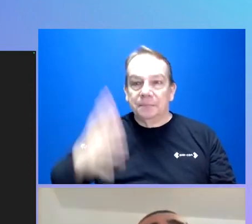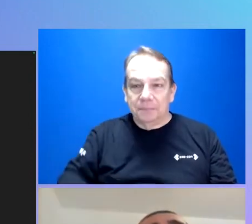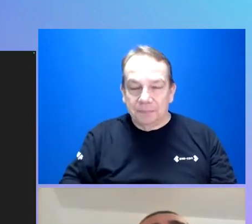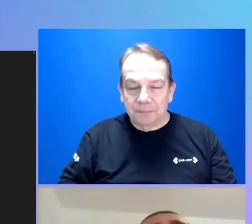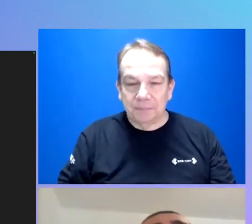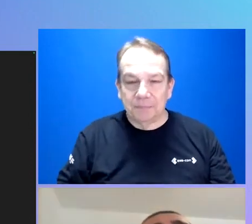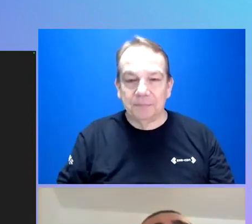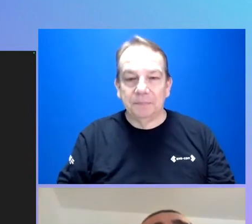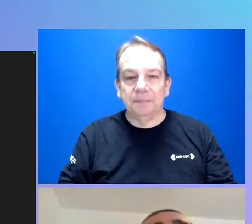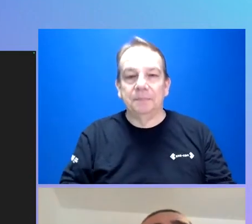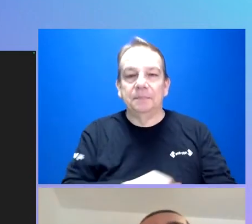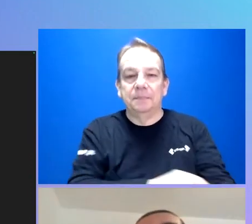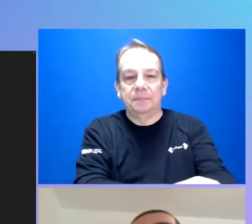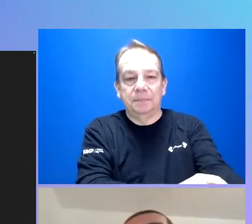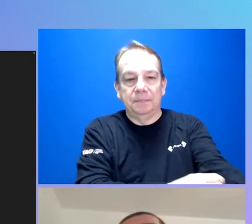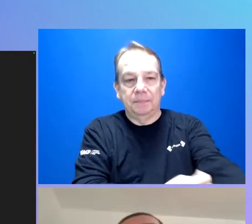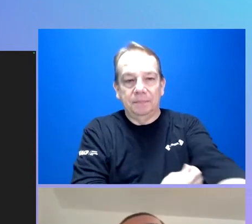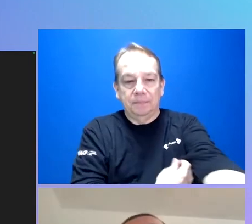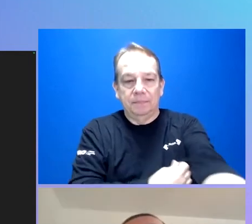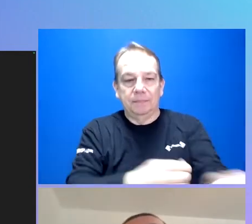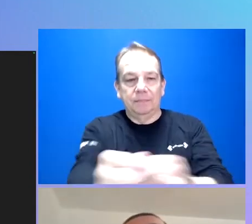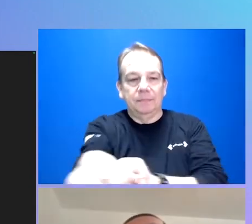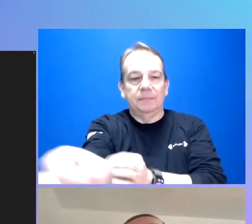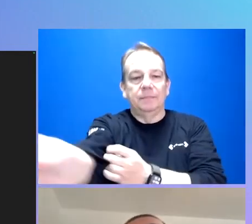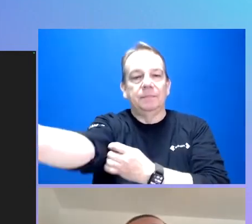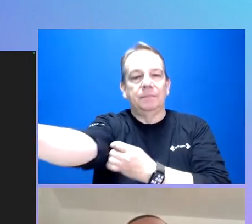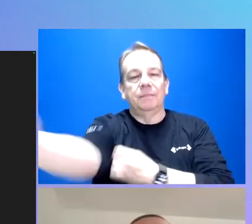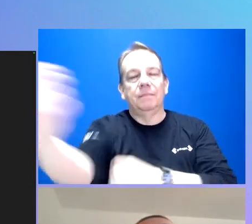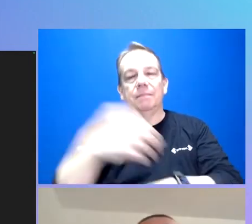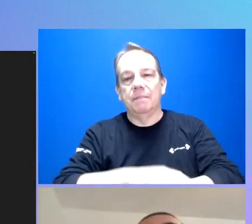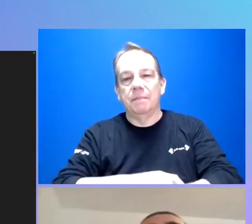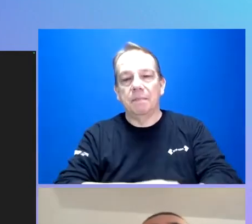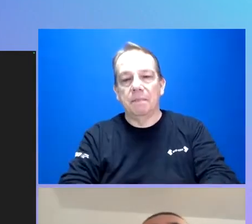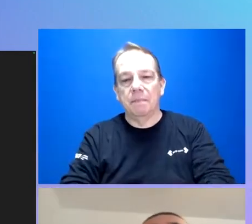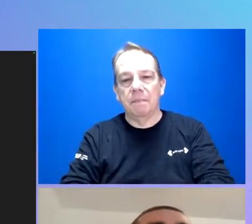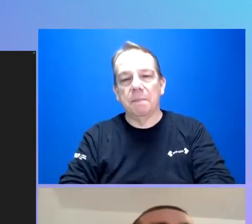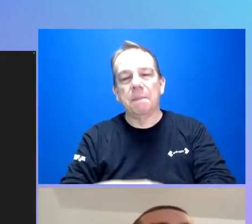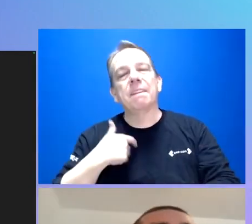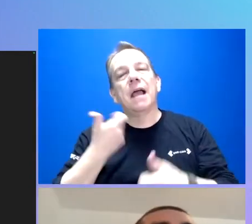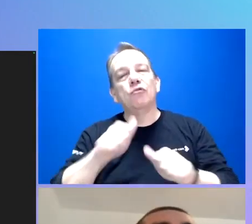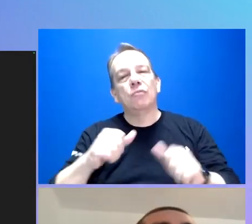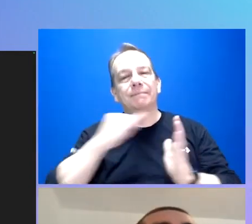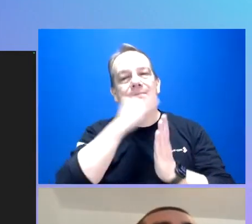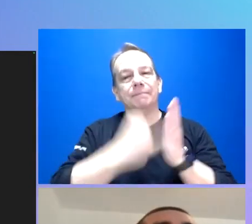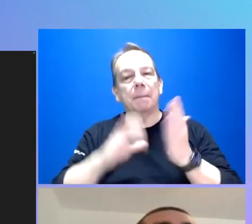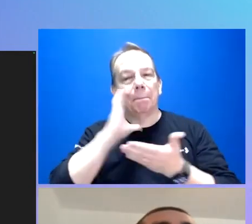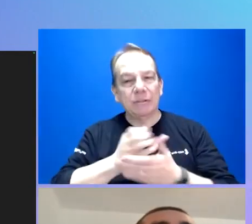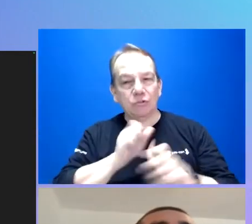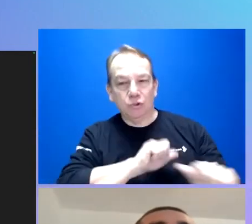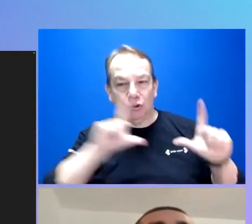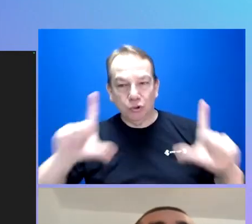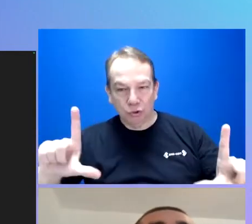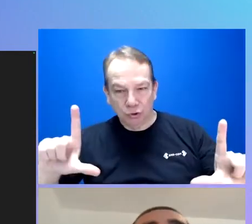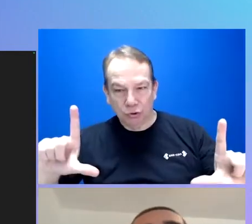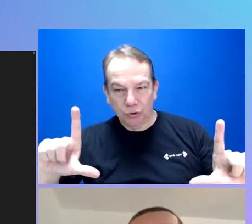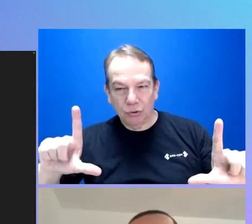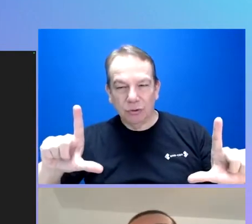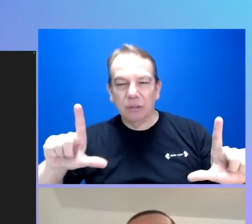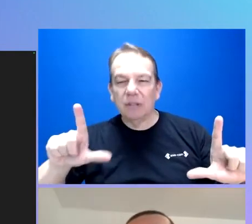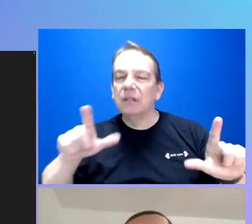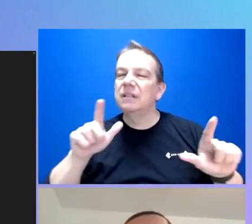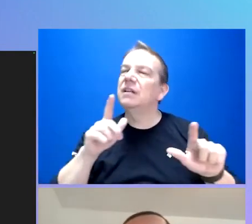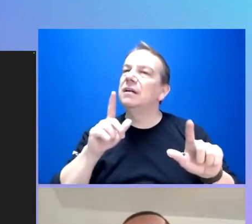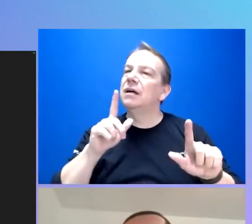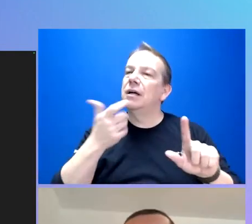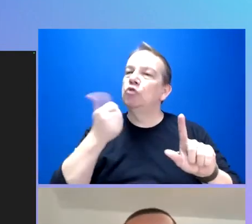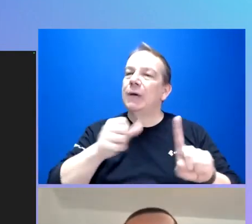palm. So I've tried to draw a diagram here which kind of